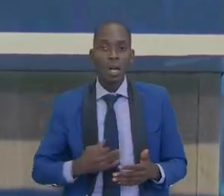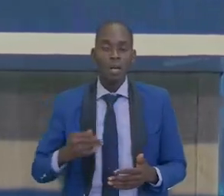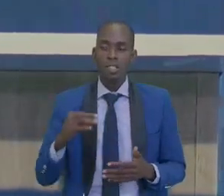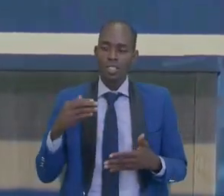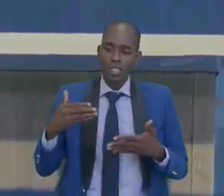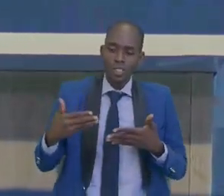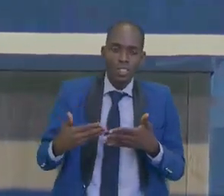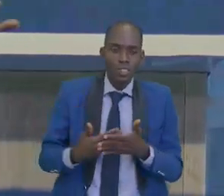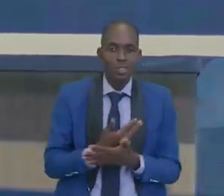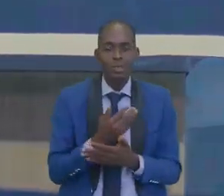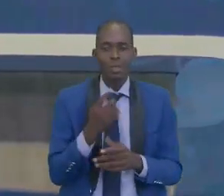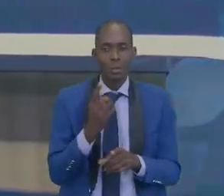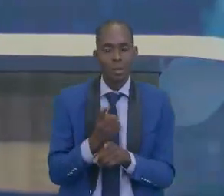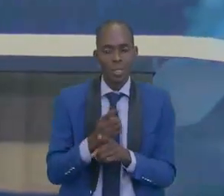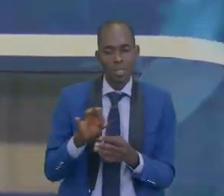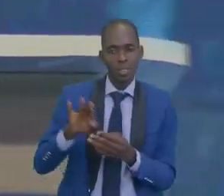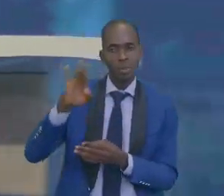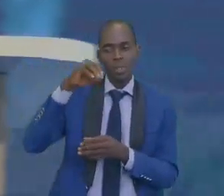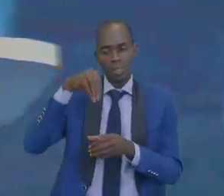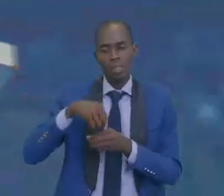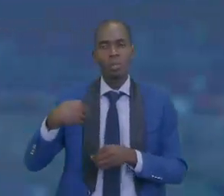right spirit within me.